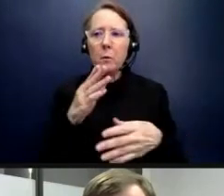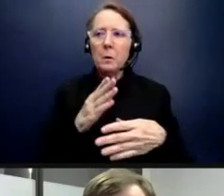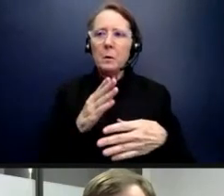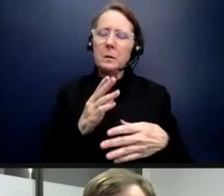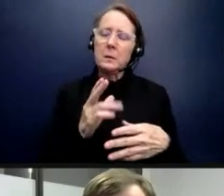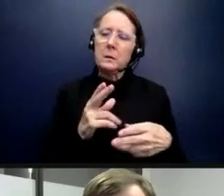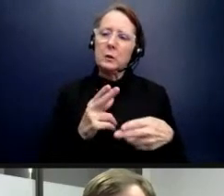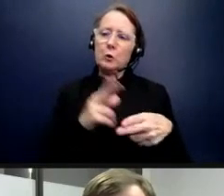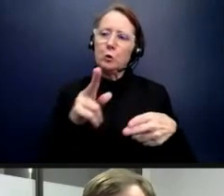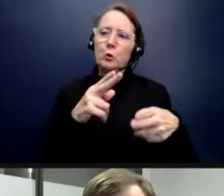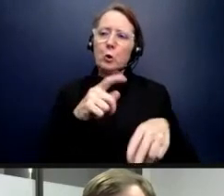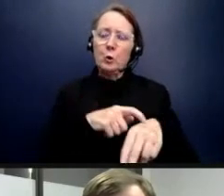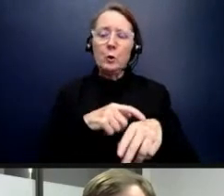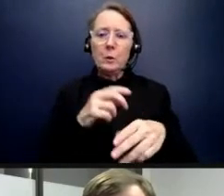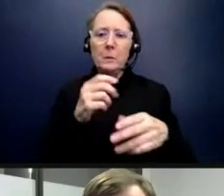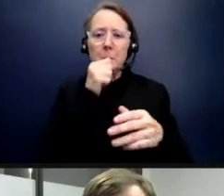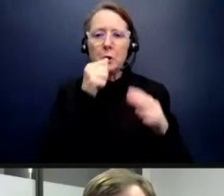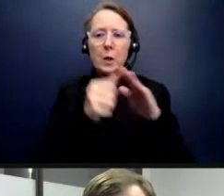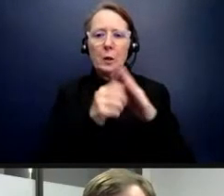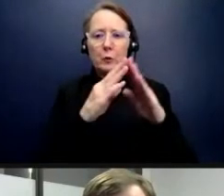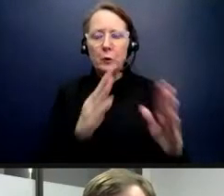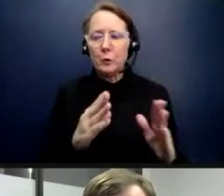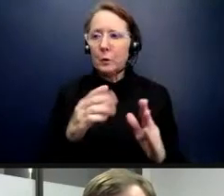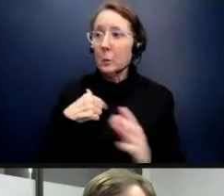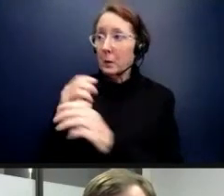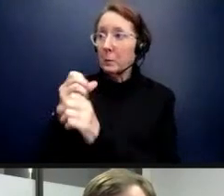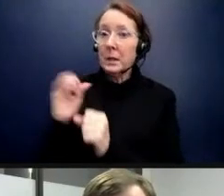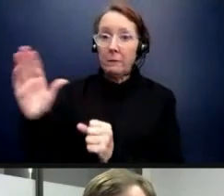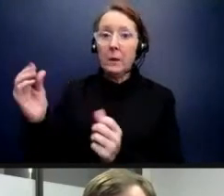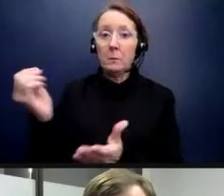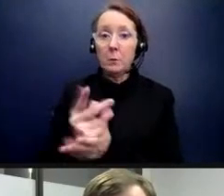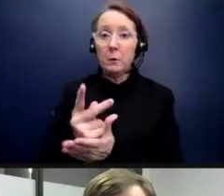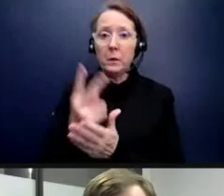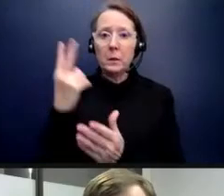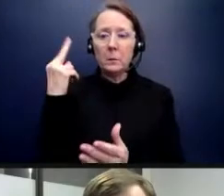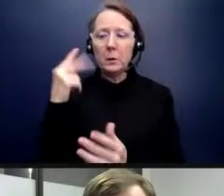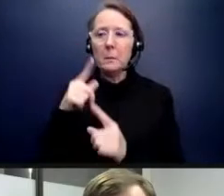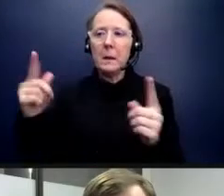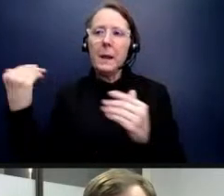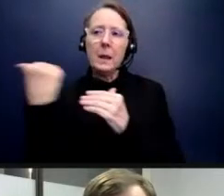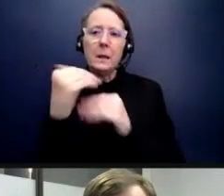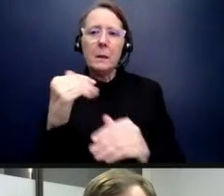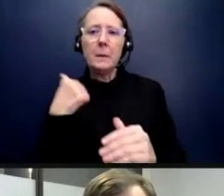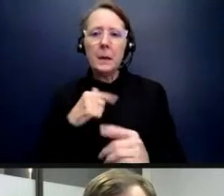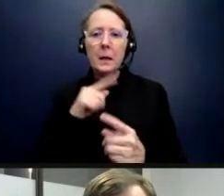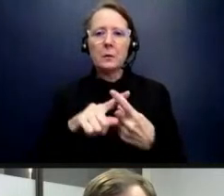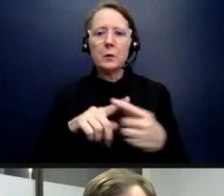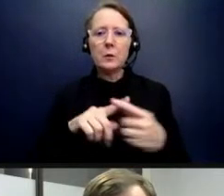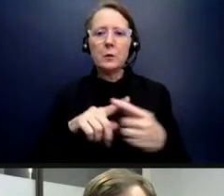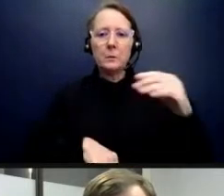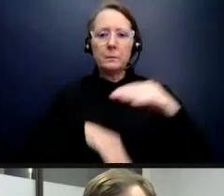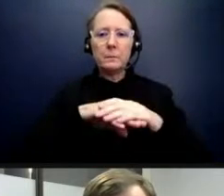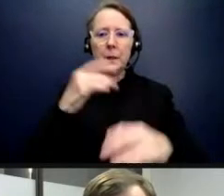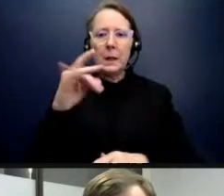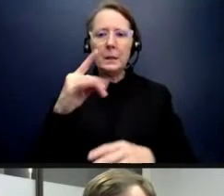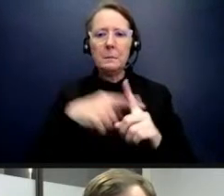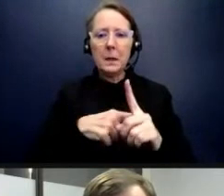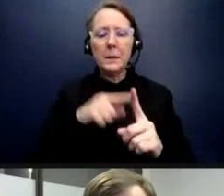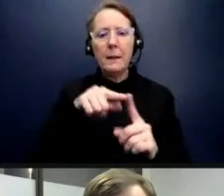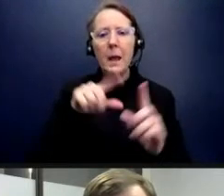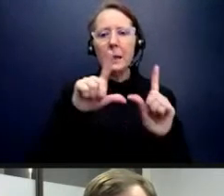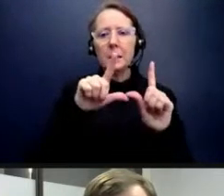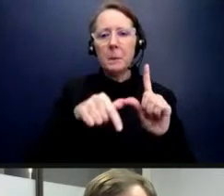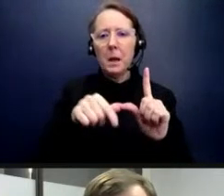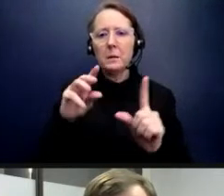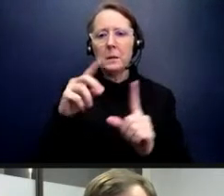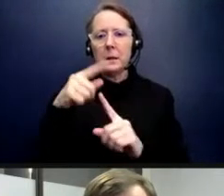We received that a couple years ago, but they put an 18-month limitation on it. And so that expires in May. I don't